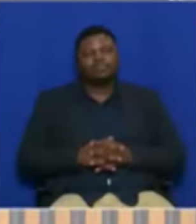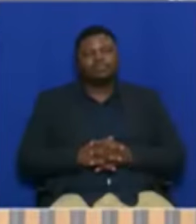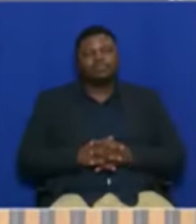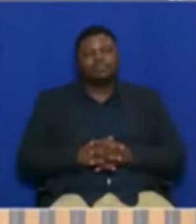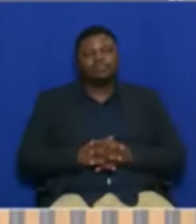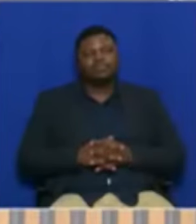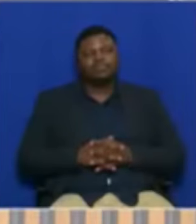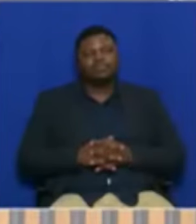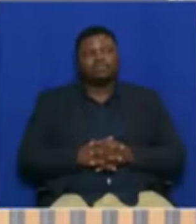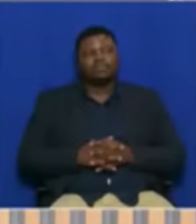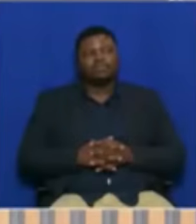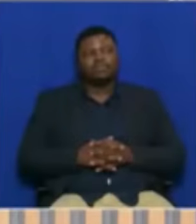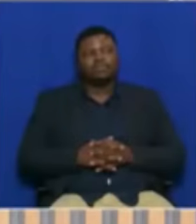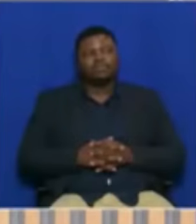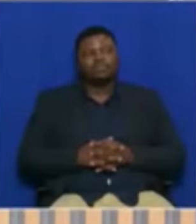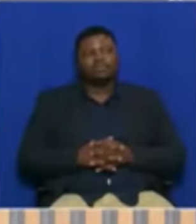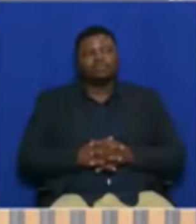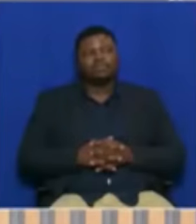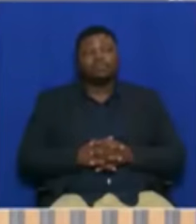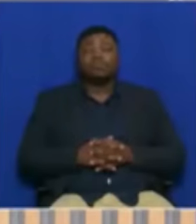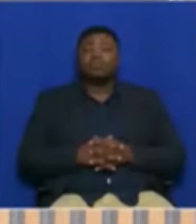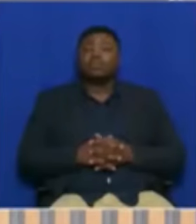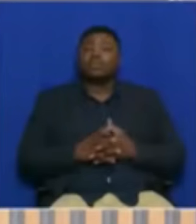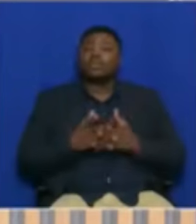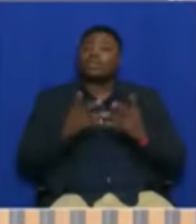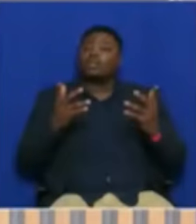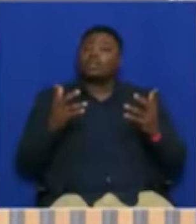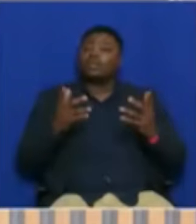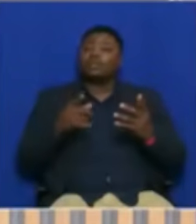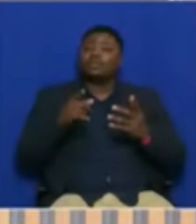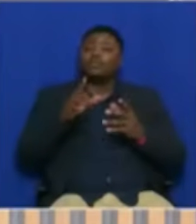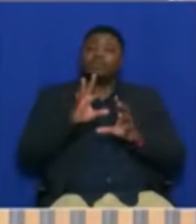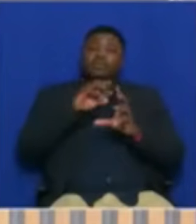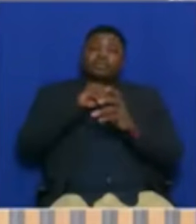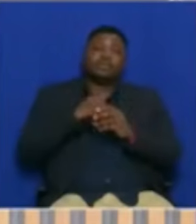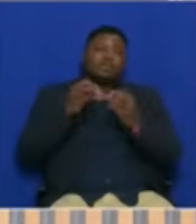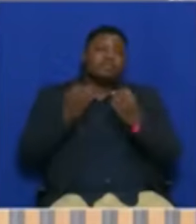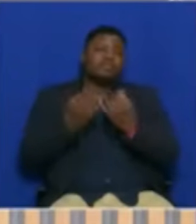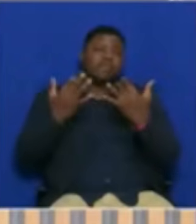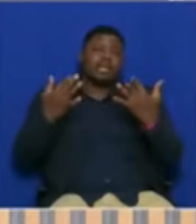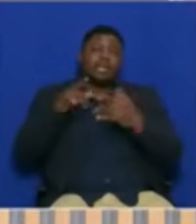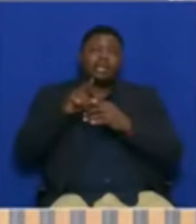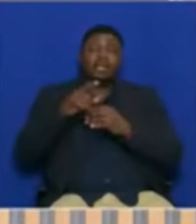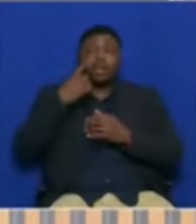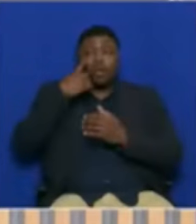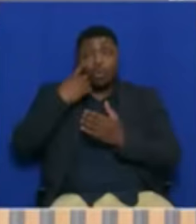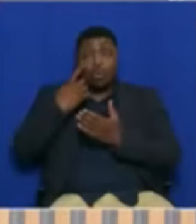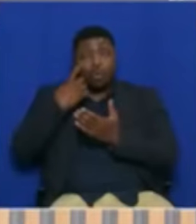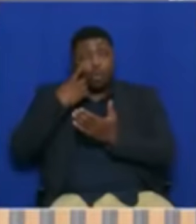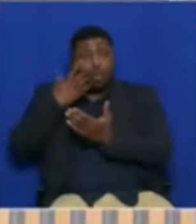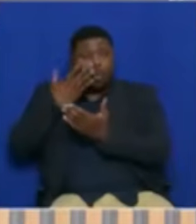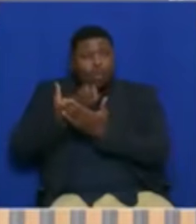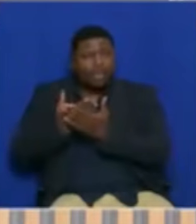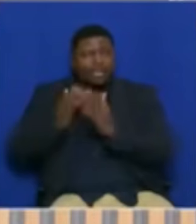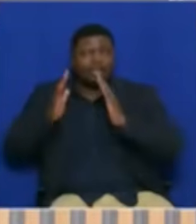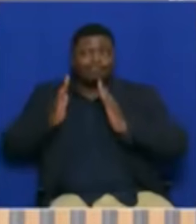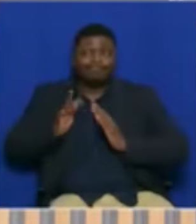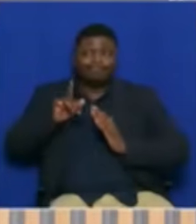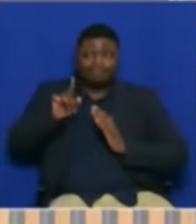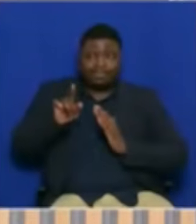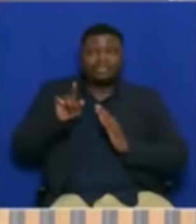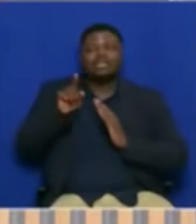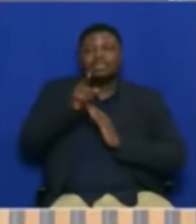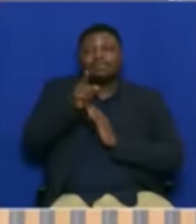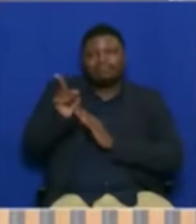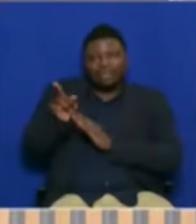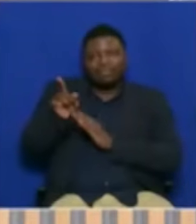As part of your many witness statements, I located this particular one, and in the context of the conversation we've just